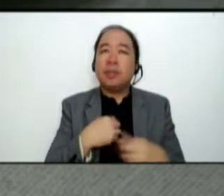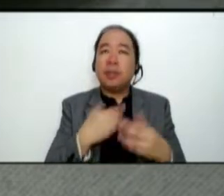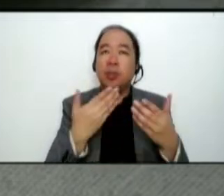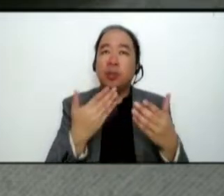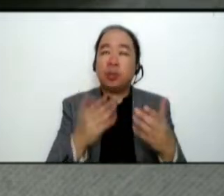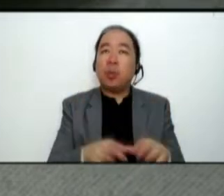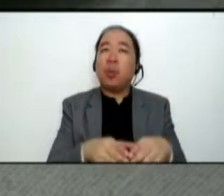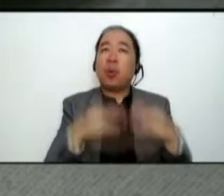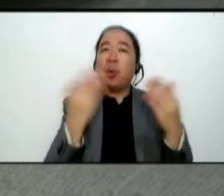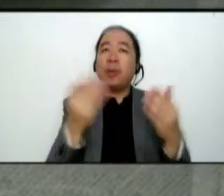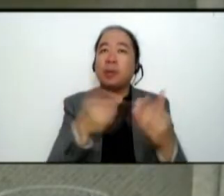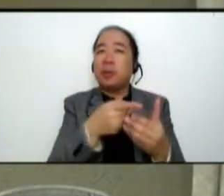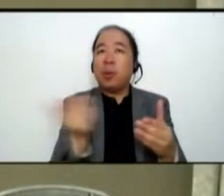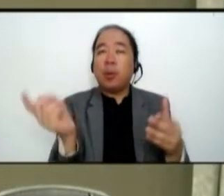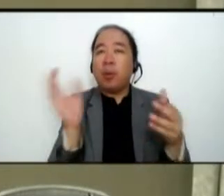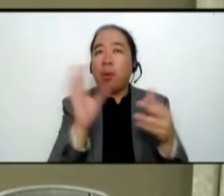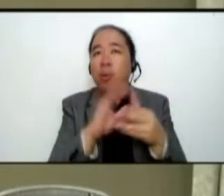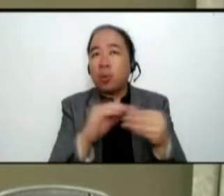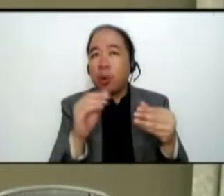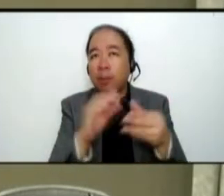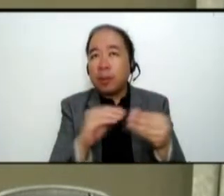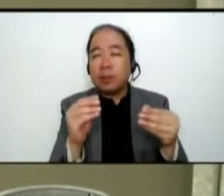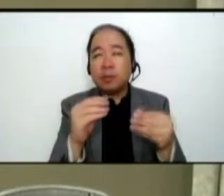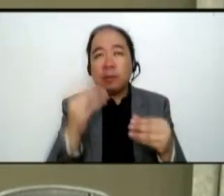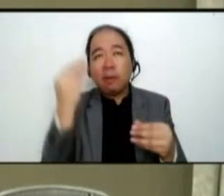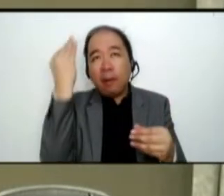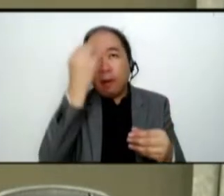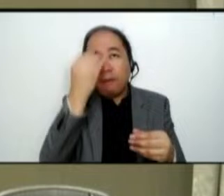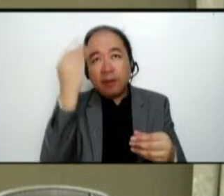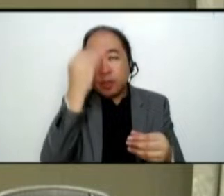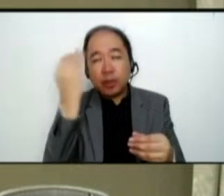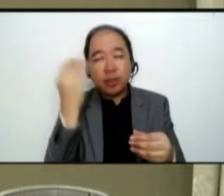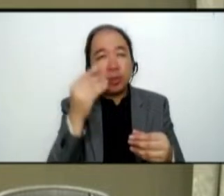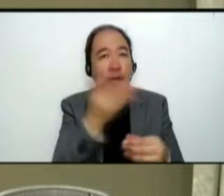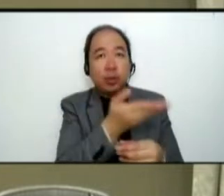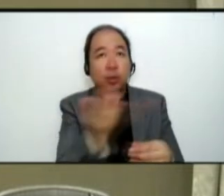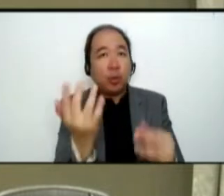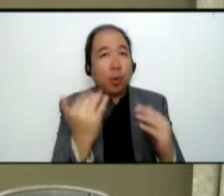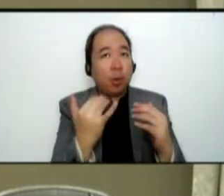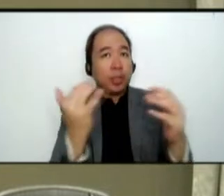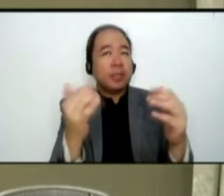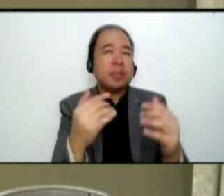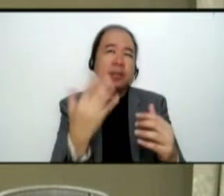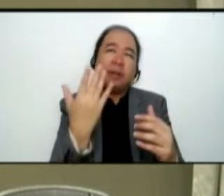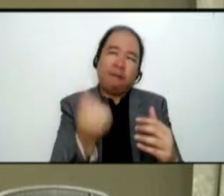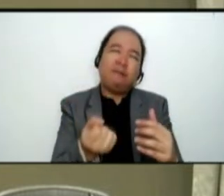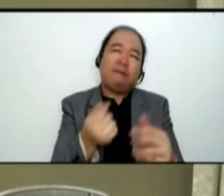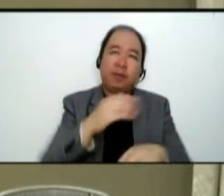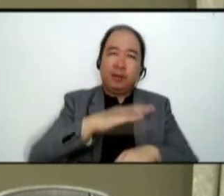some comments and reflections from the floor. We have time for this for a few minutes.